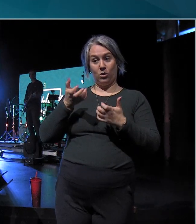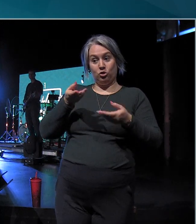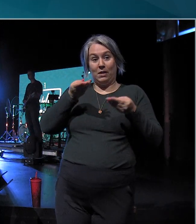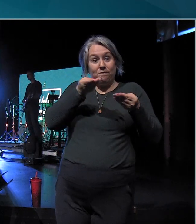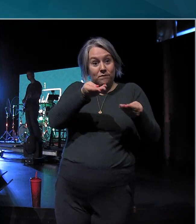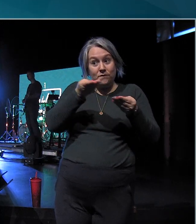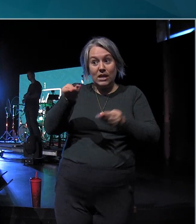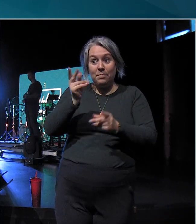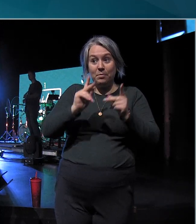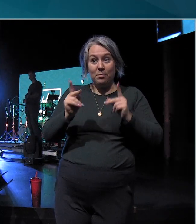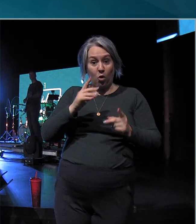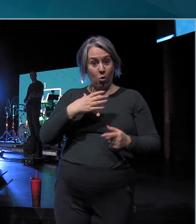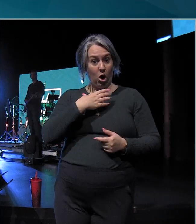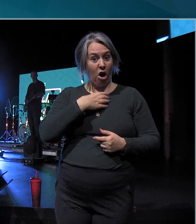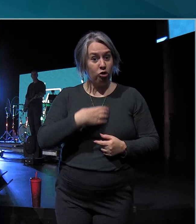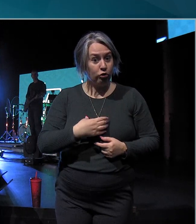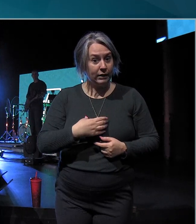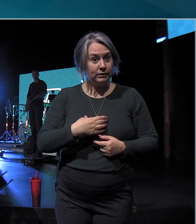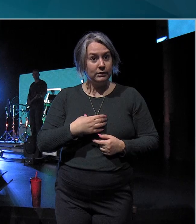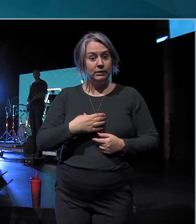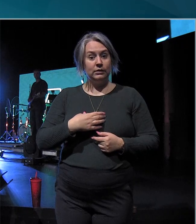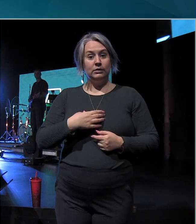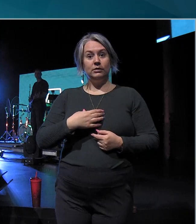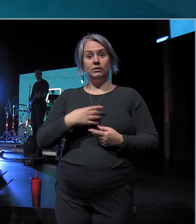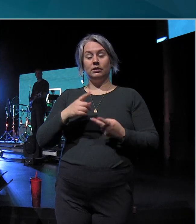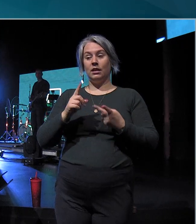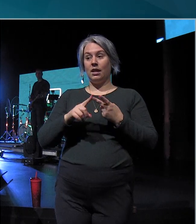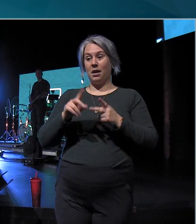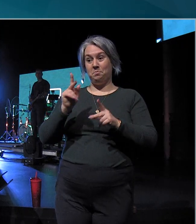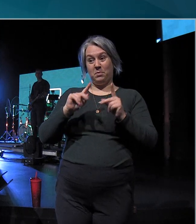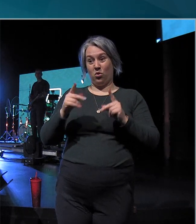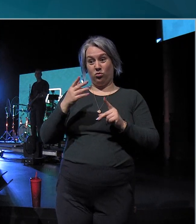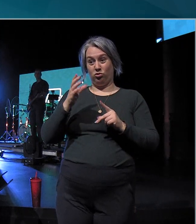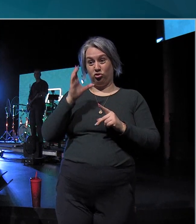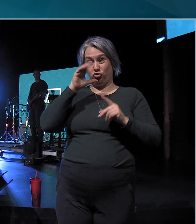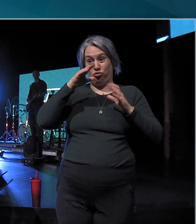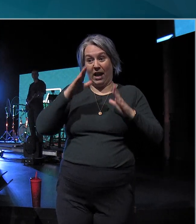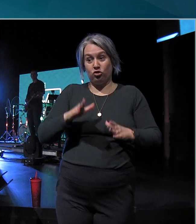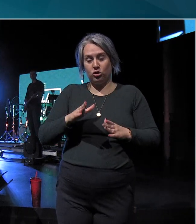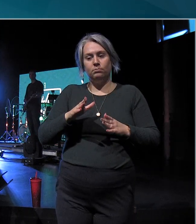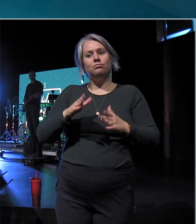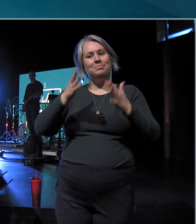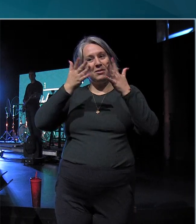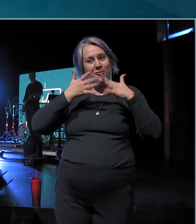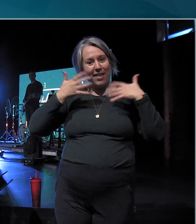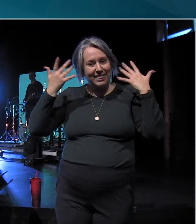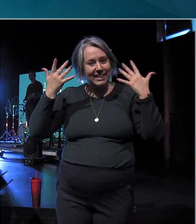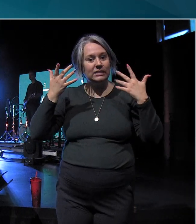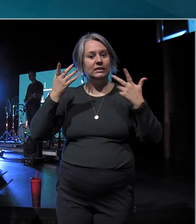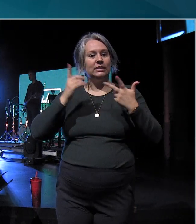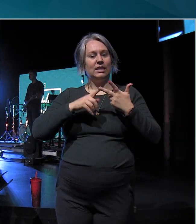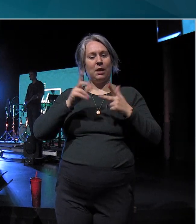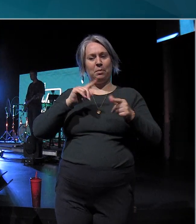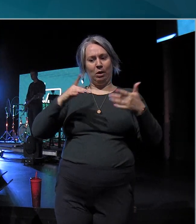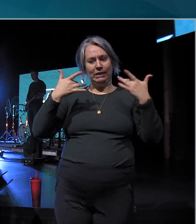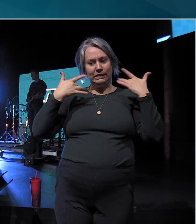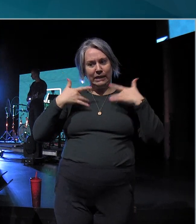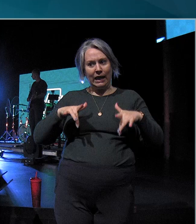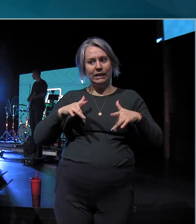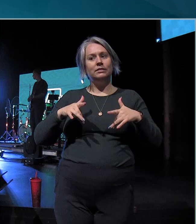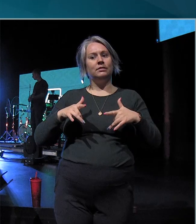hungry, to show hospitality to the stranger, to clothe the naked, to visit the